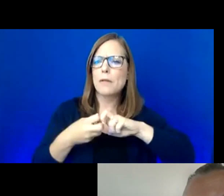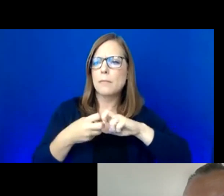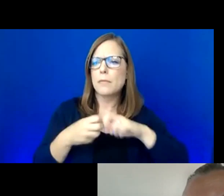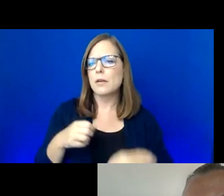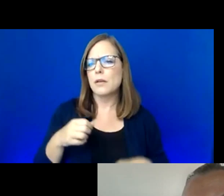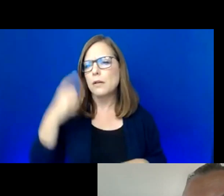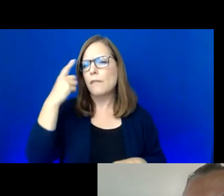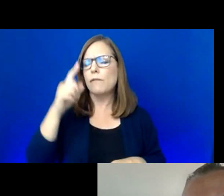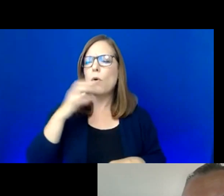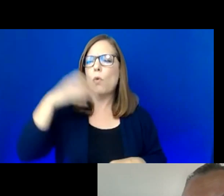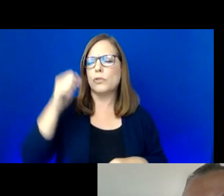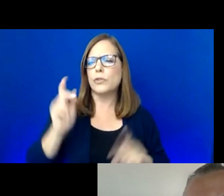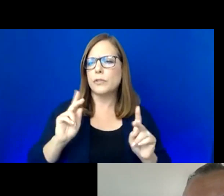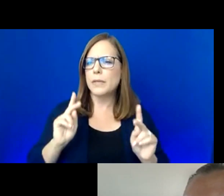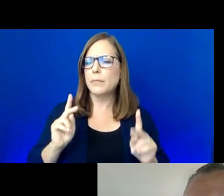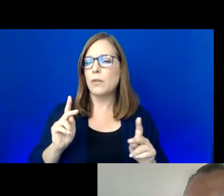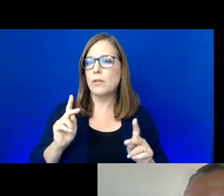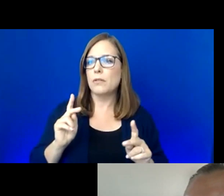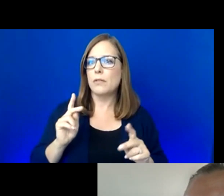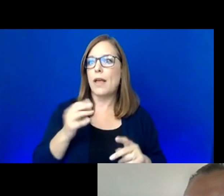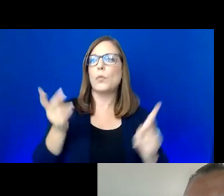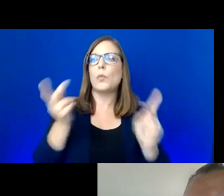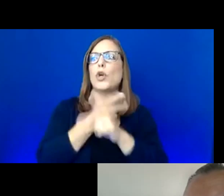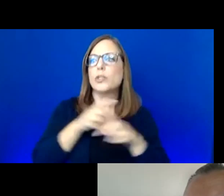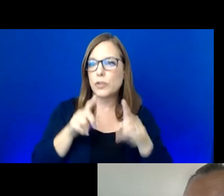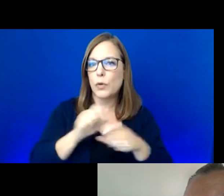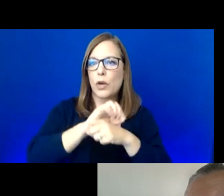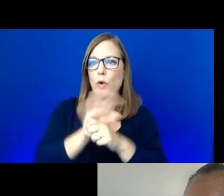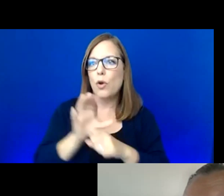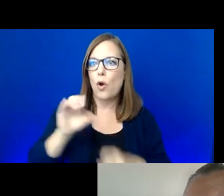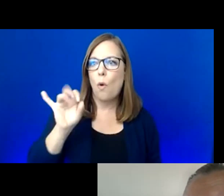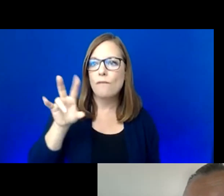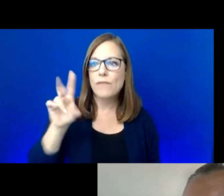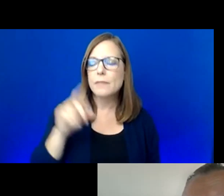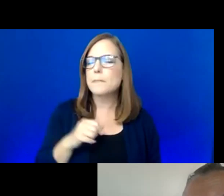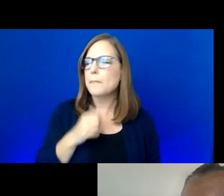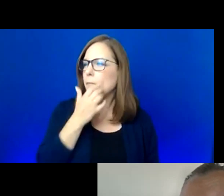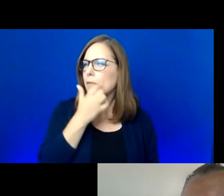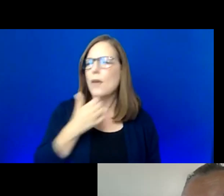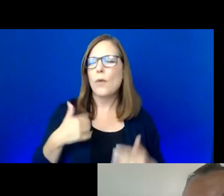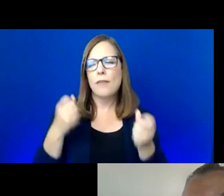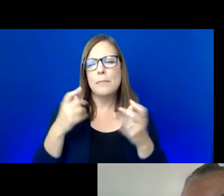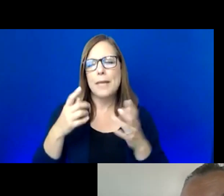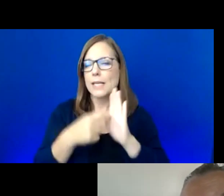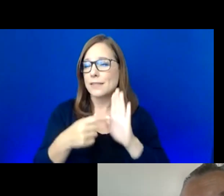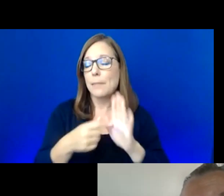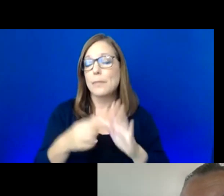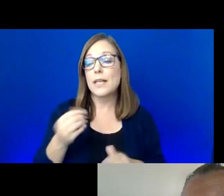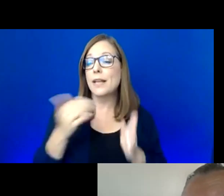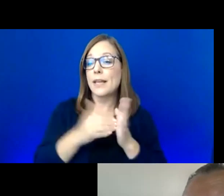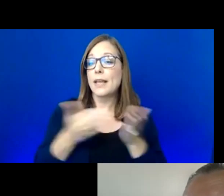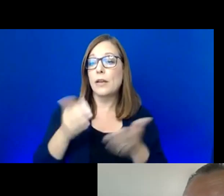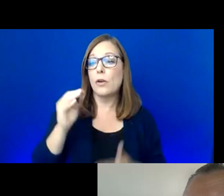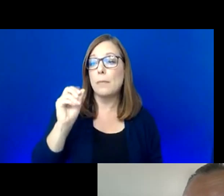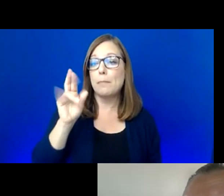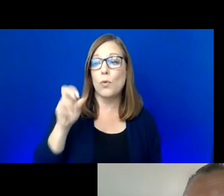older adult and disabled community members. And there are examples, and again, in Marin, we have an